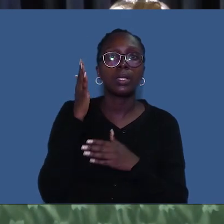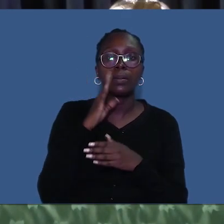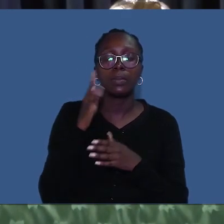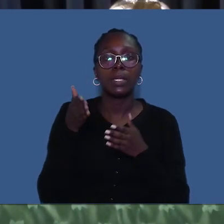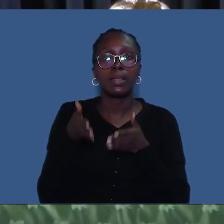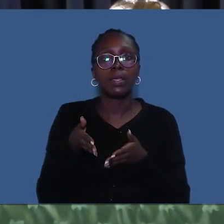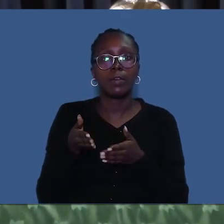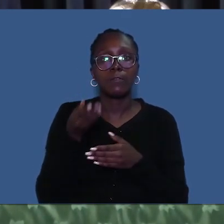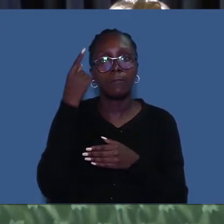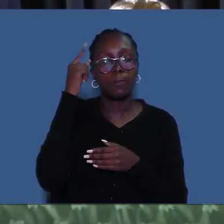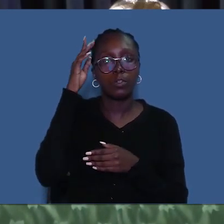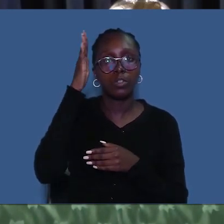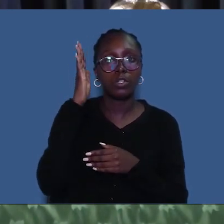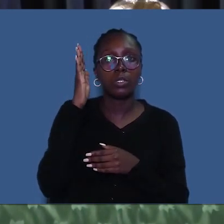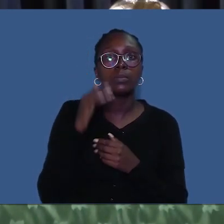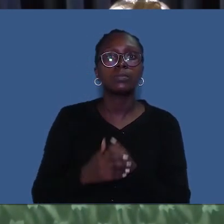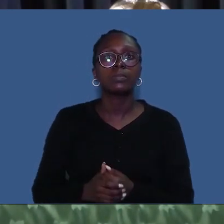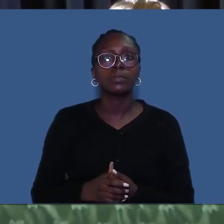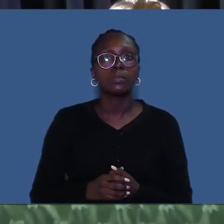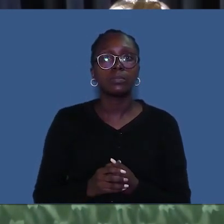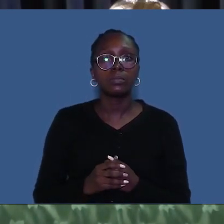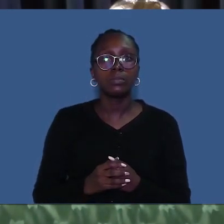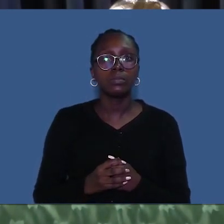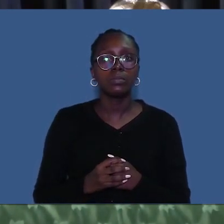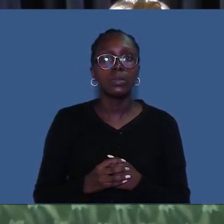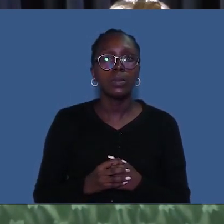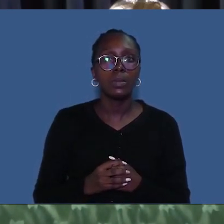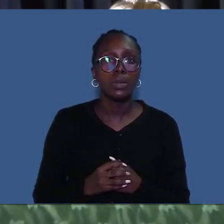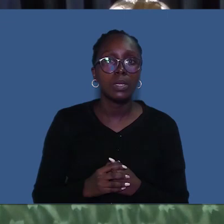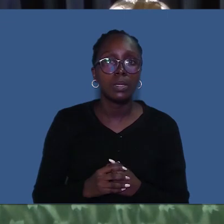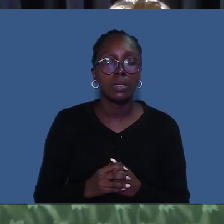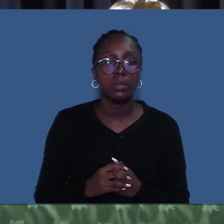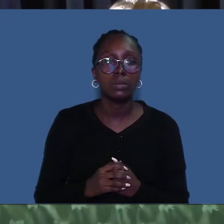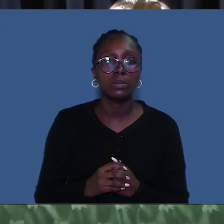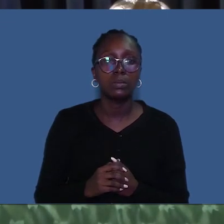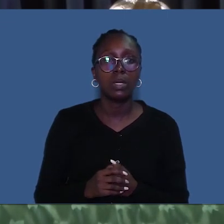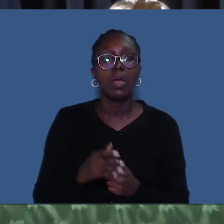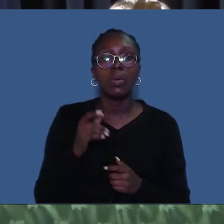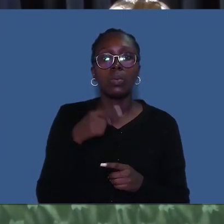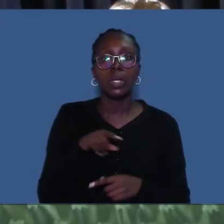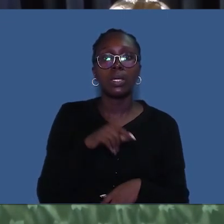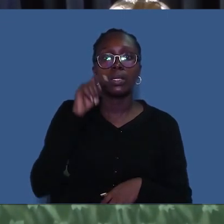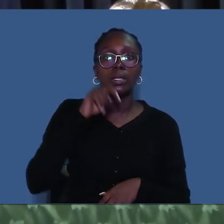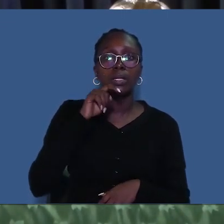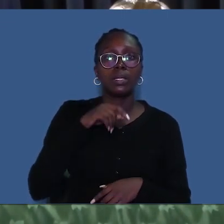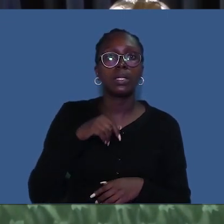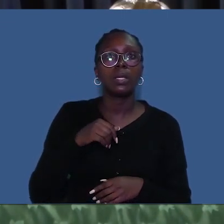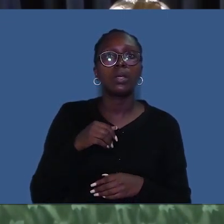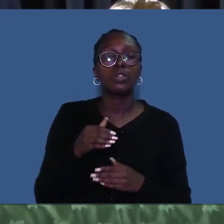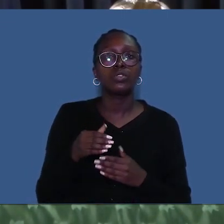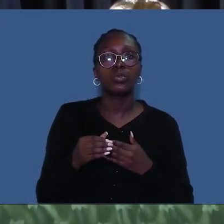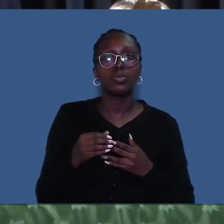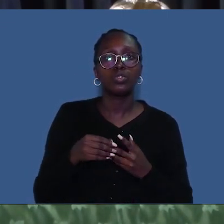look unto him to guide you in seeking out the right candidate? Now,